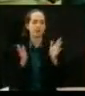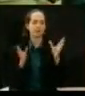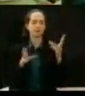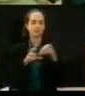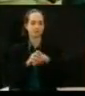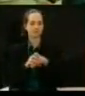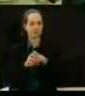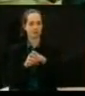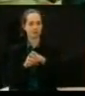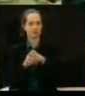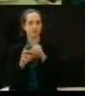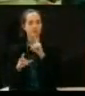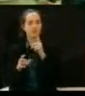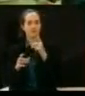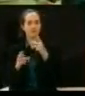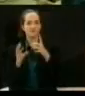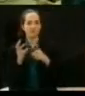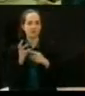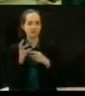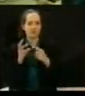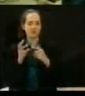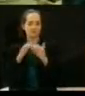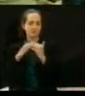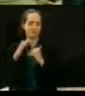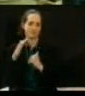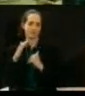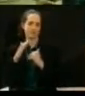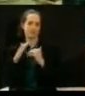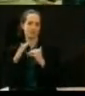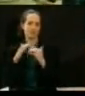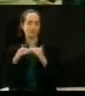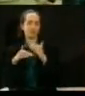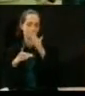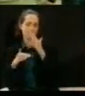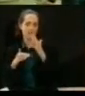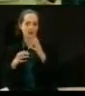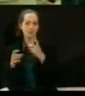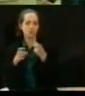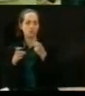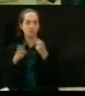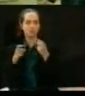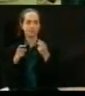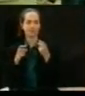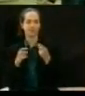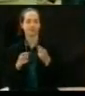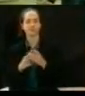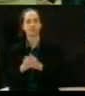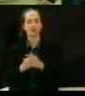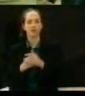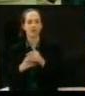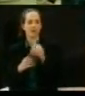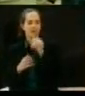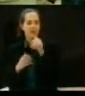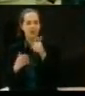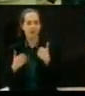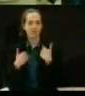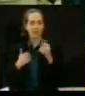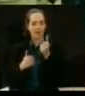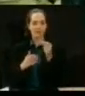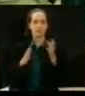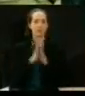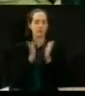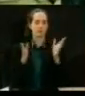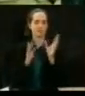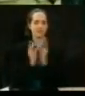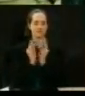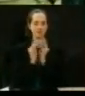the MS4 permit, yet there's been no public meetings where the public's had the opportunity to comment on the ordinance or the permit